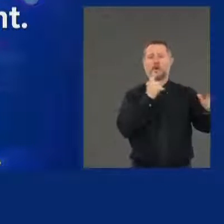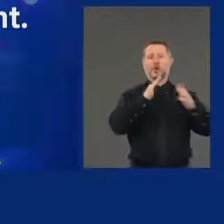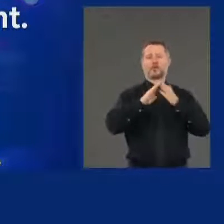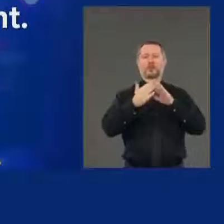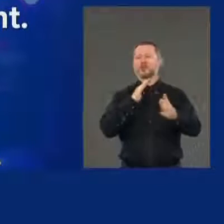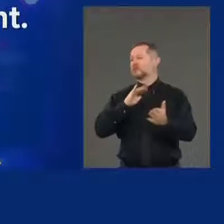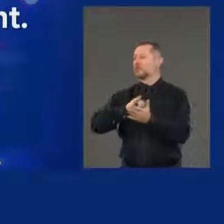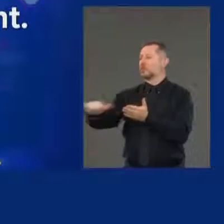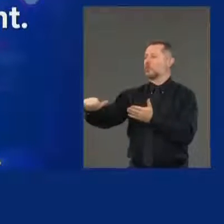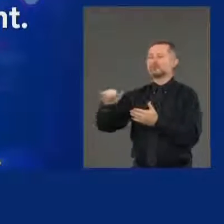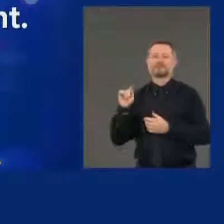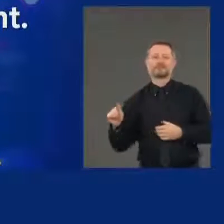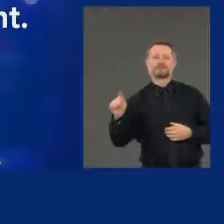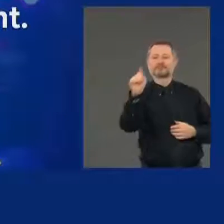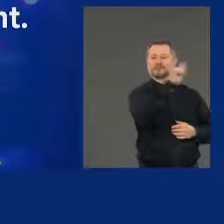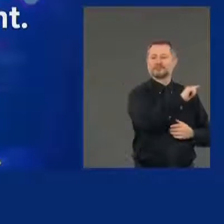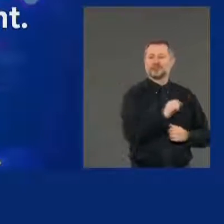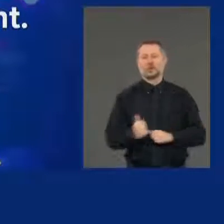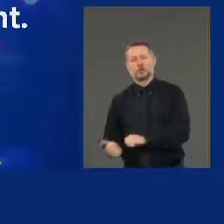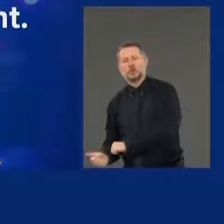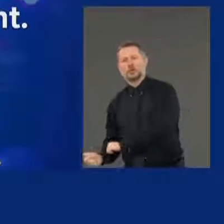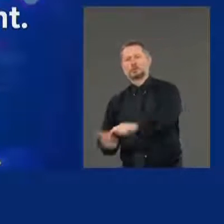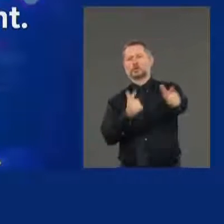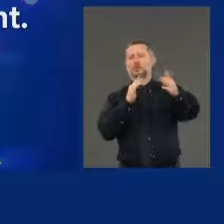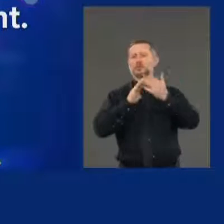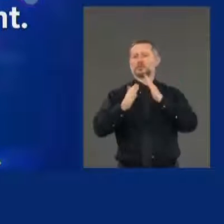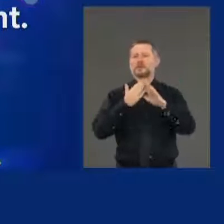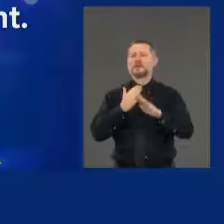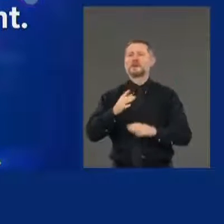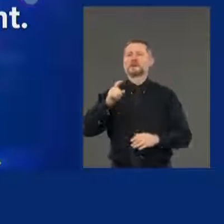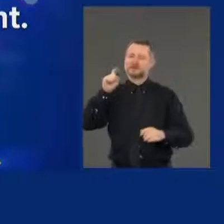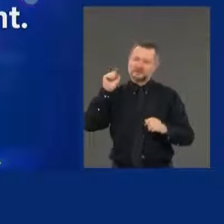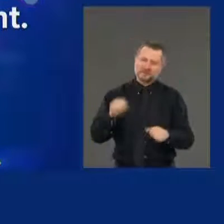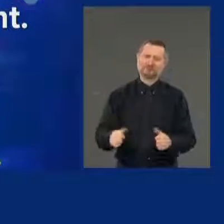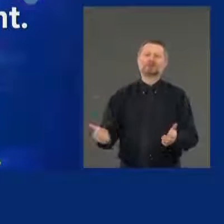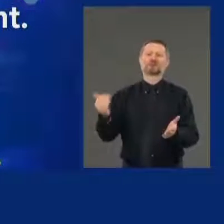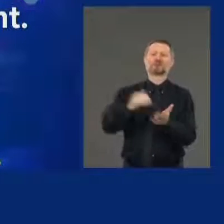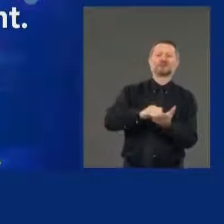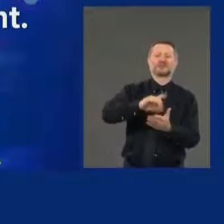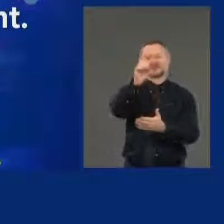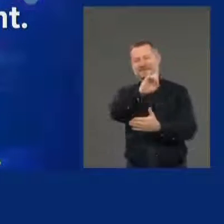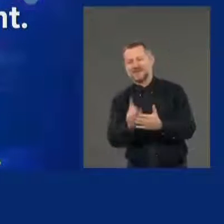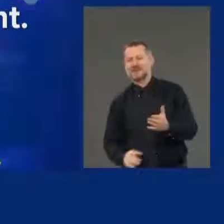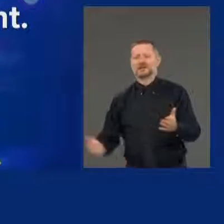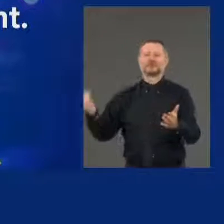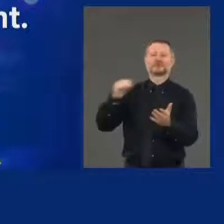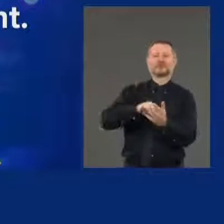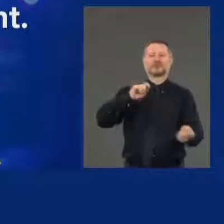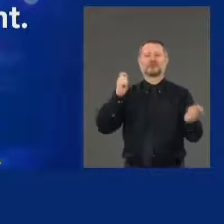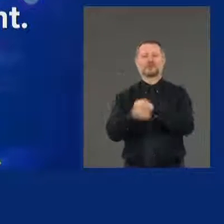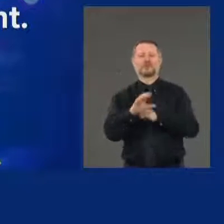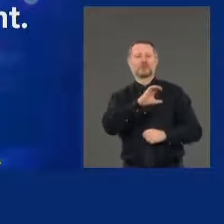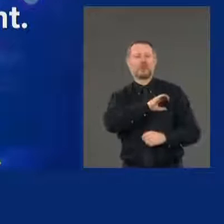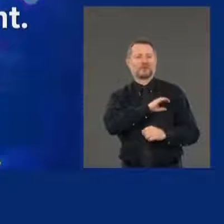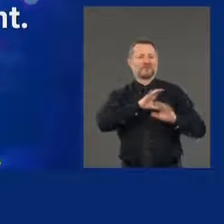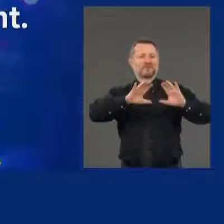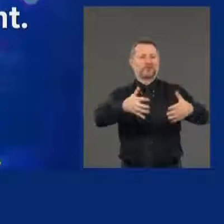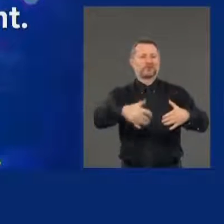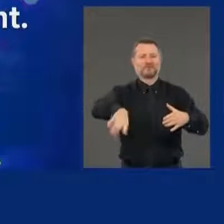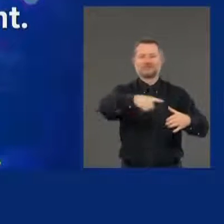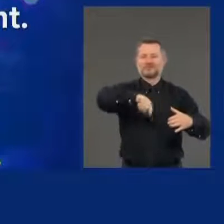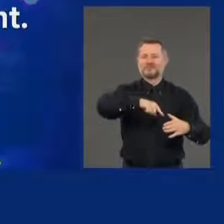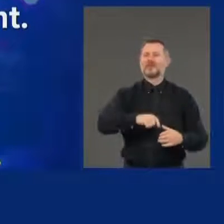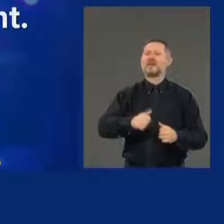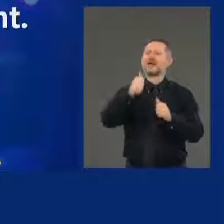Every community in this state gets to redesign its police department. Every community in